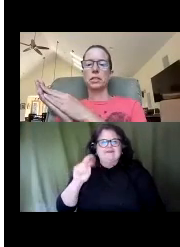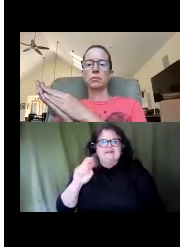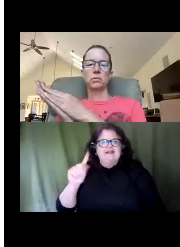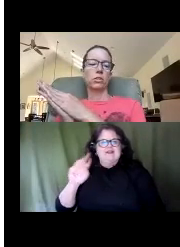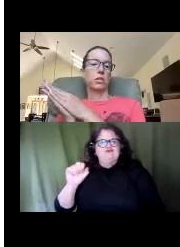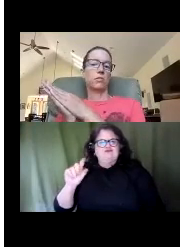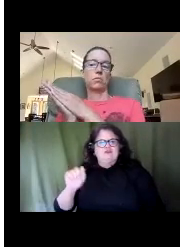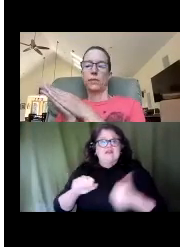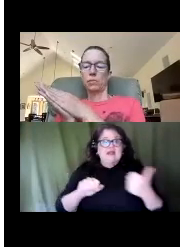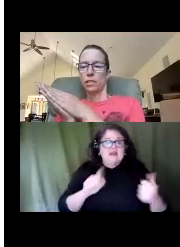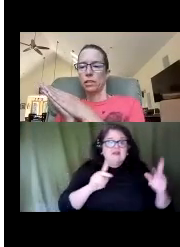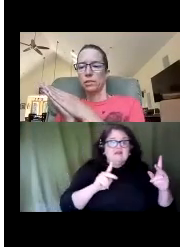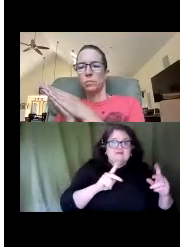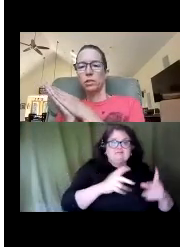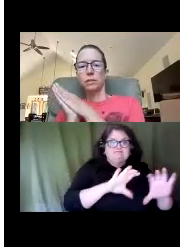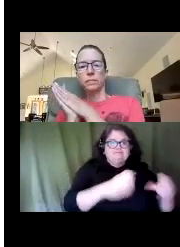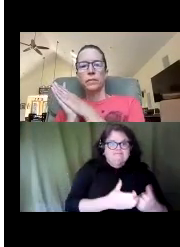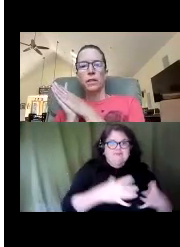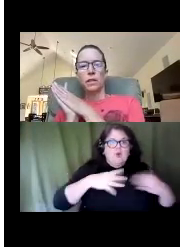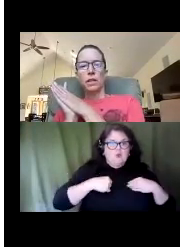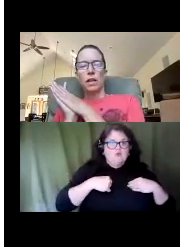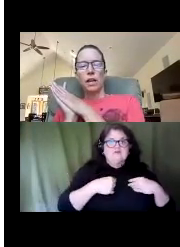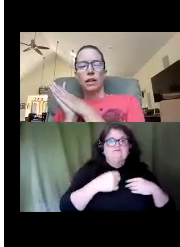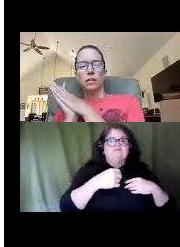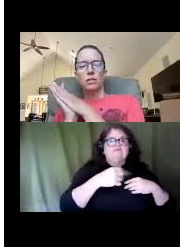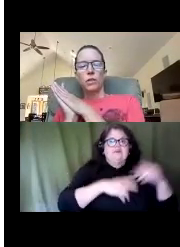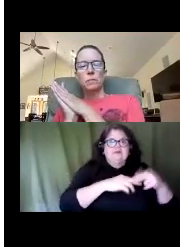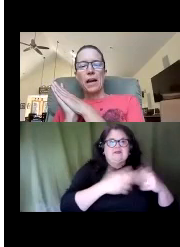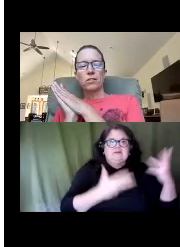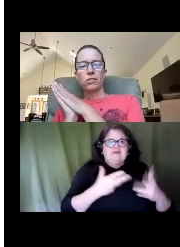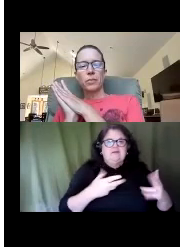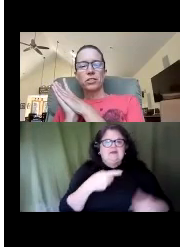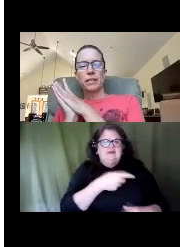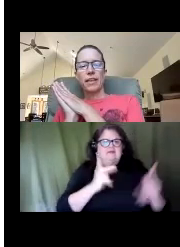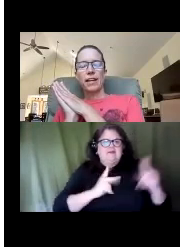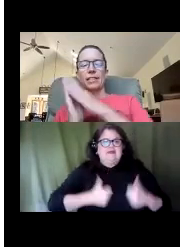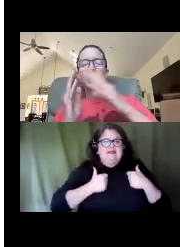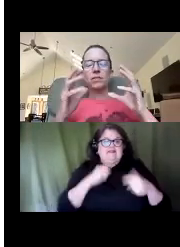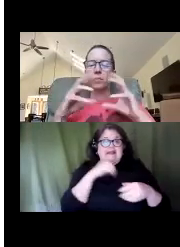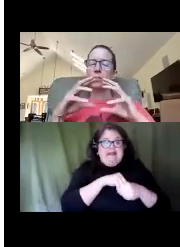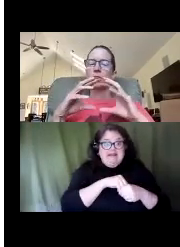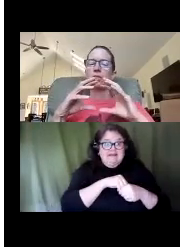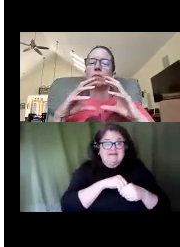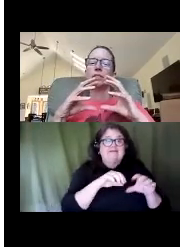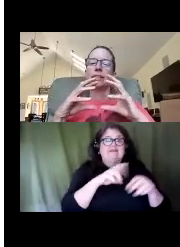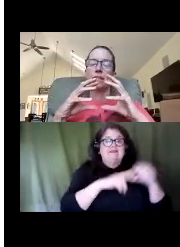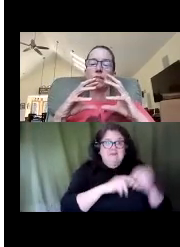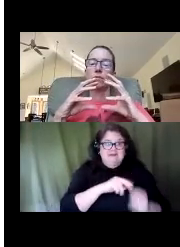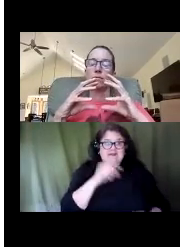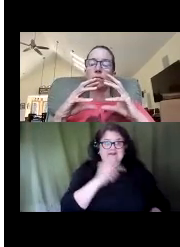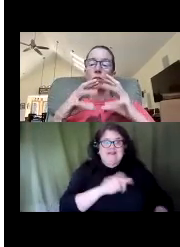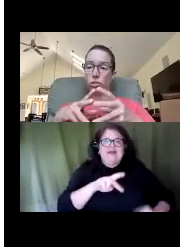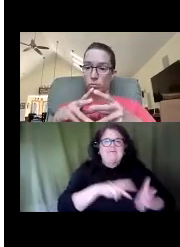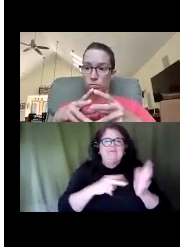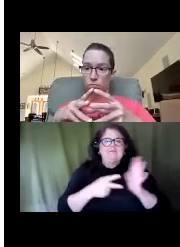the building, it could be the family that lives in the building. And what's powerful about doing that is it gives the people in the building a sense